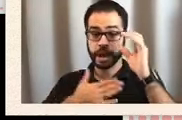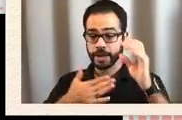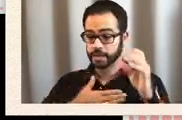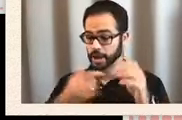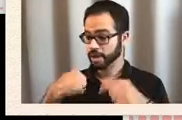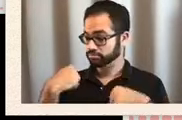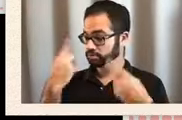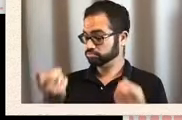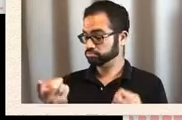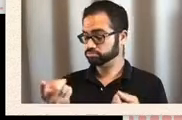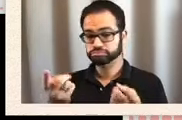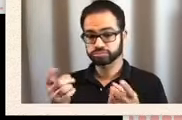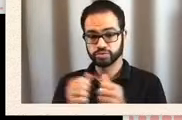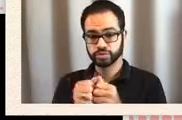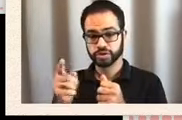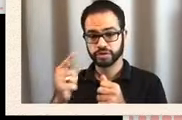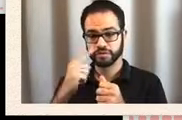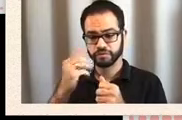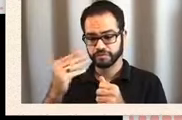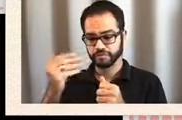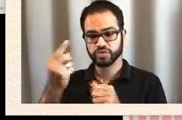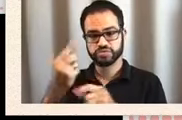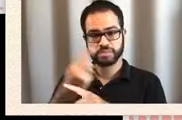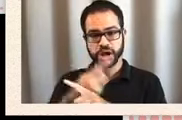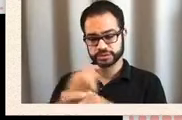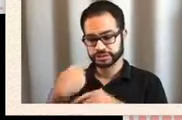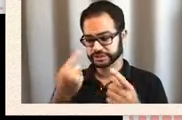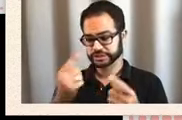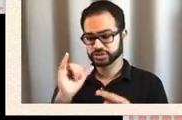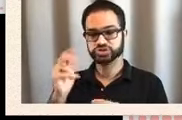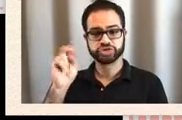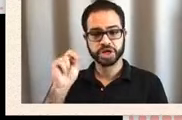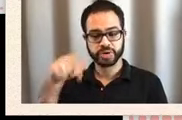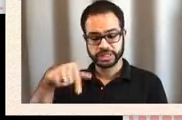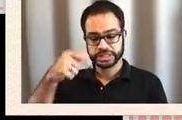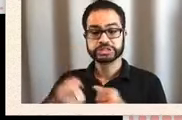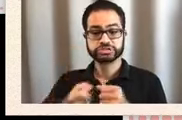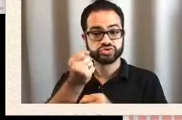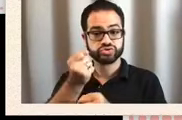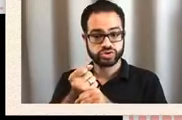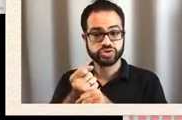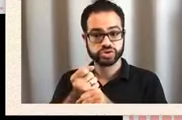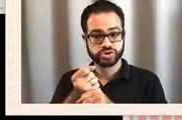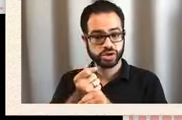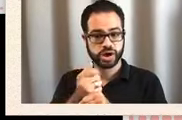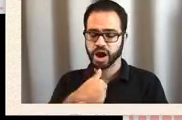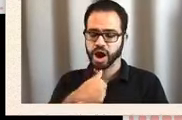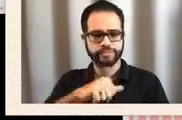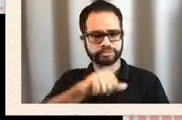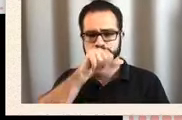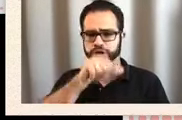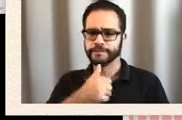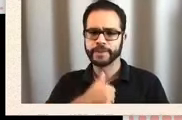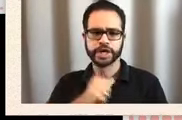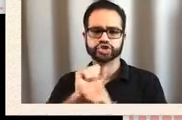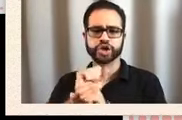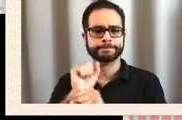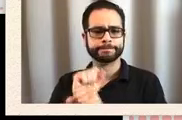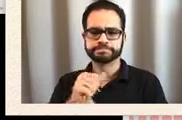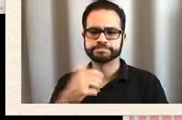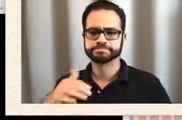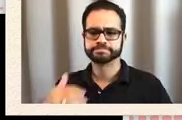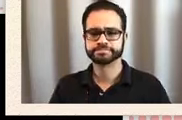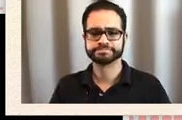a couple of months now, since January of this year, and I absolutely love my job. Yay!